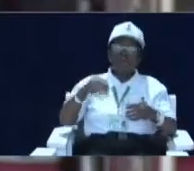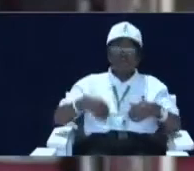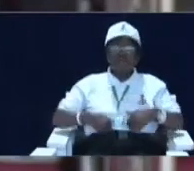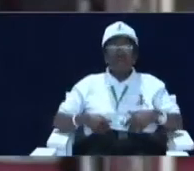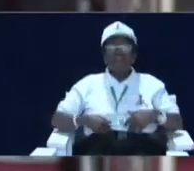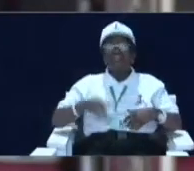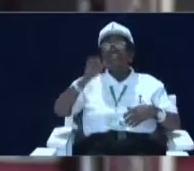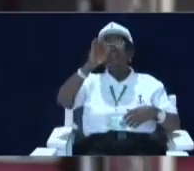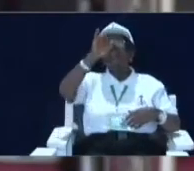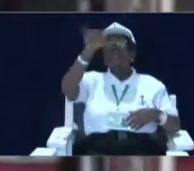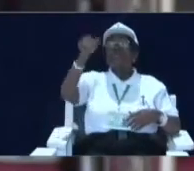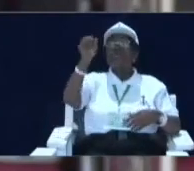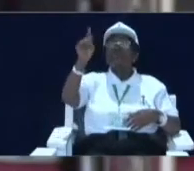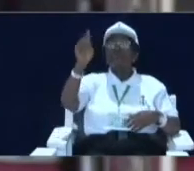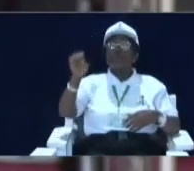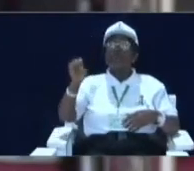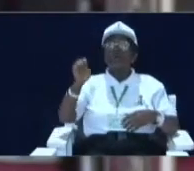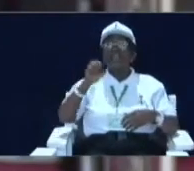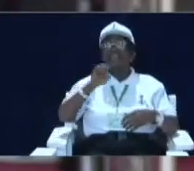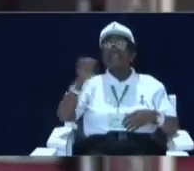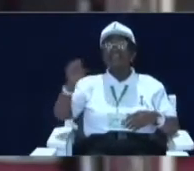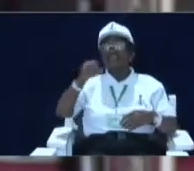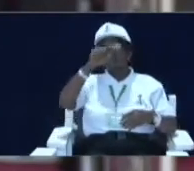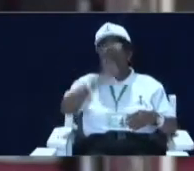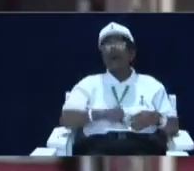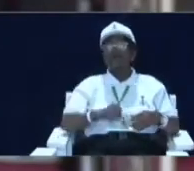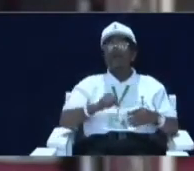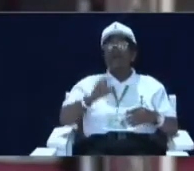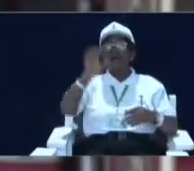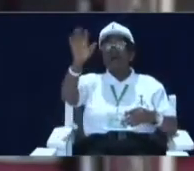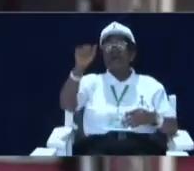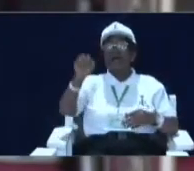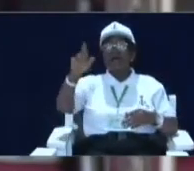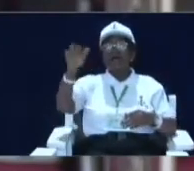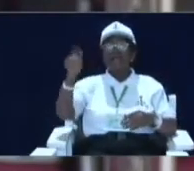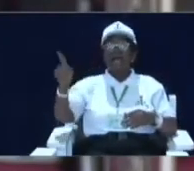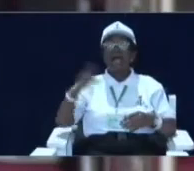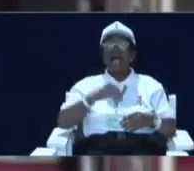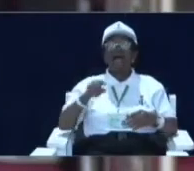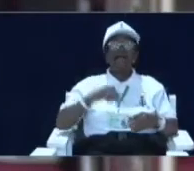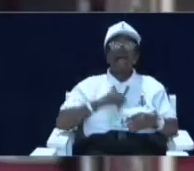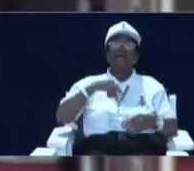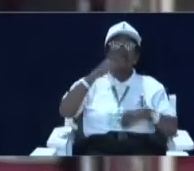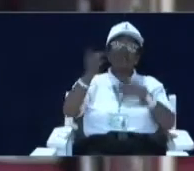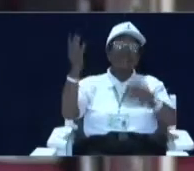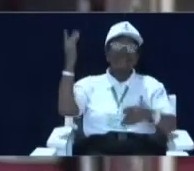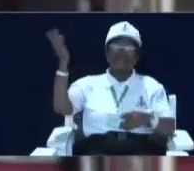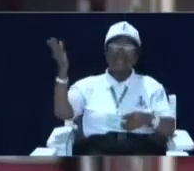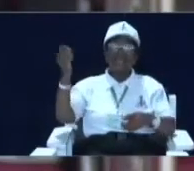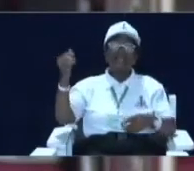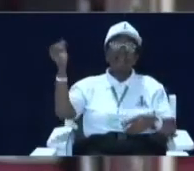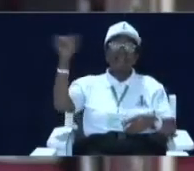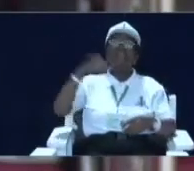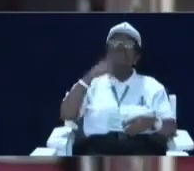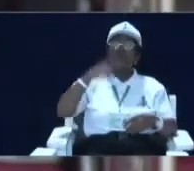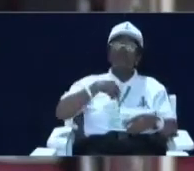Korea. And I went there because they told me he had the largest church in the